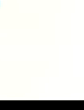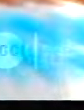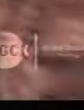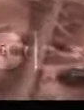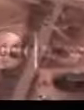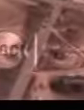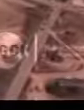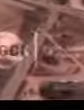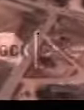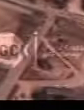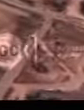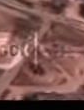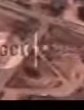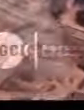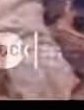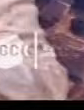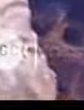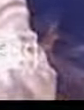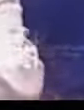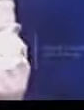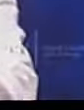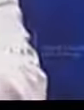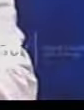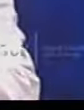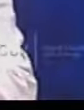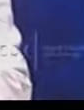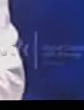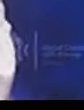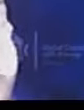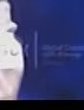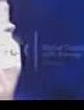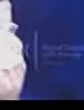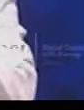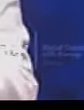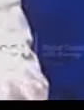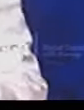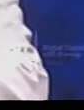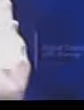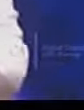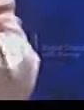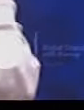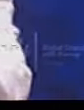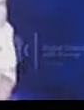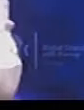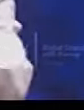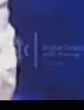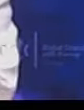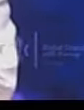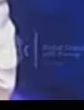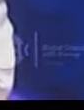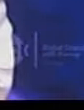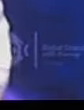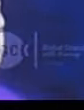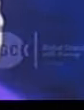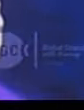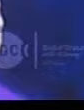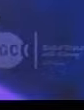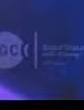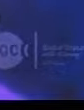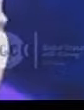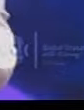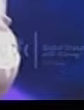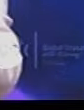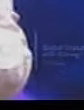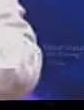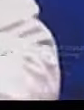Crusade. We're excited. And our youths, our children, our men, our women, everyone members of the church, we're going